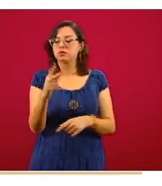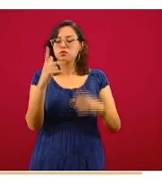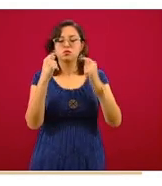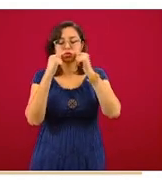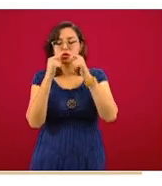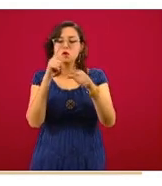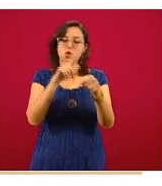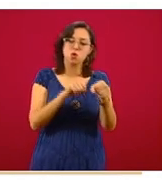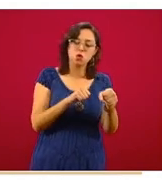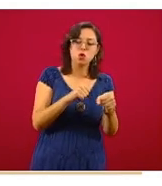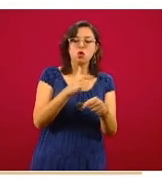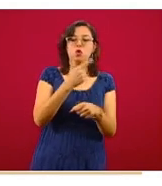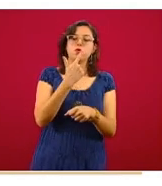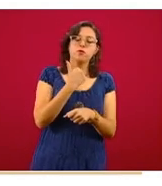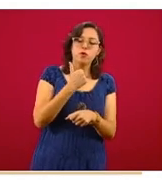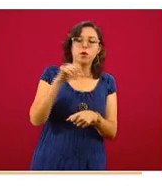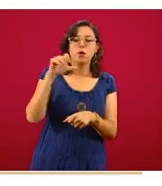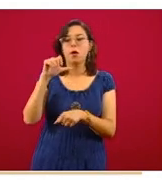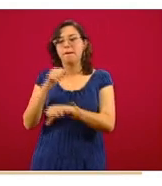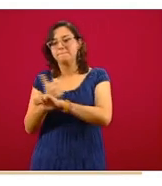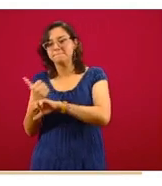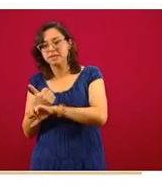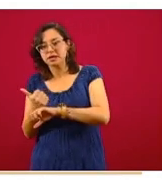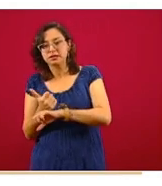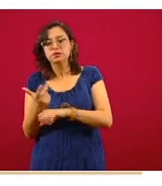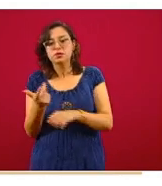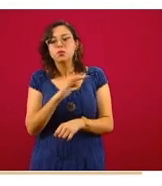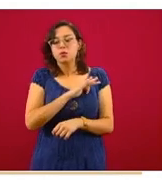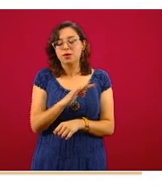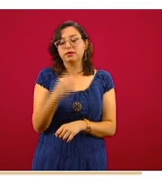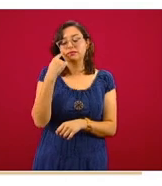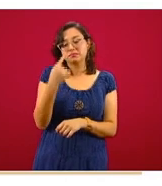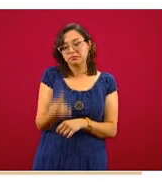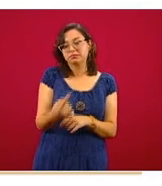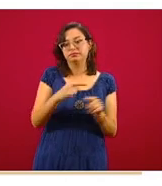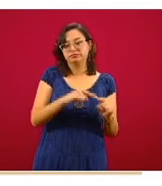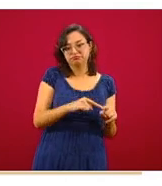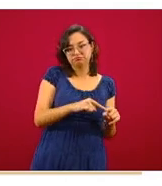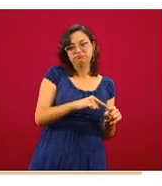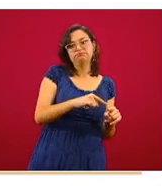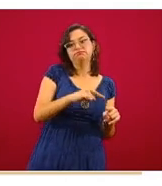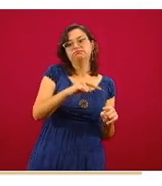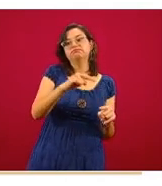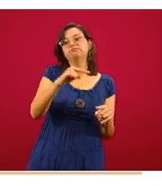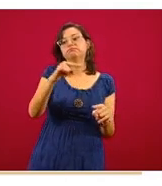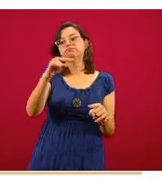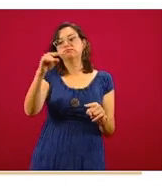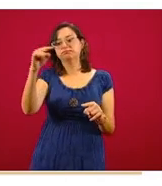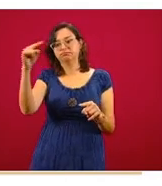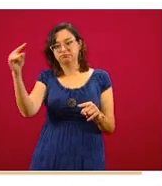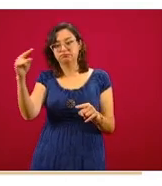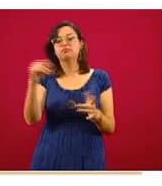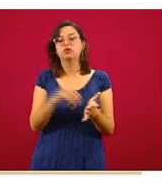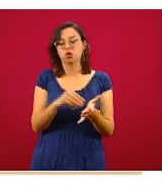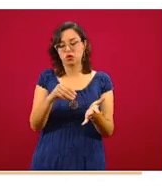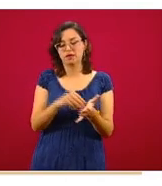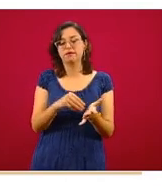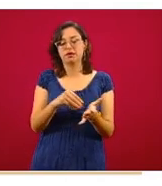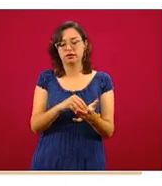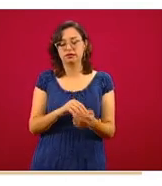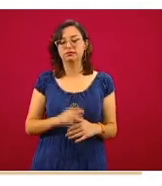look closely at the trends and to take into account that if a portion of these, on